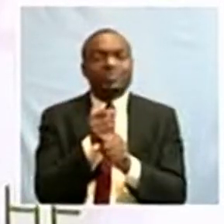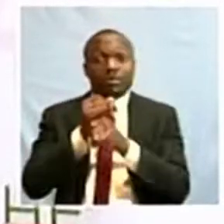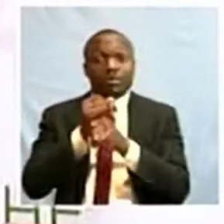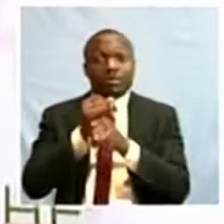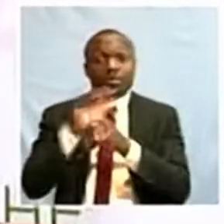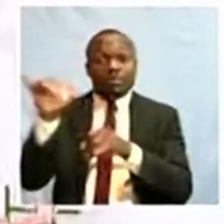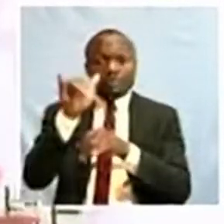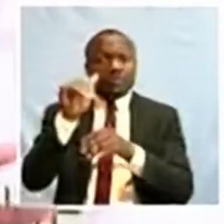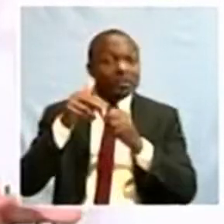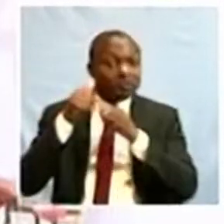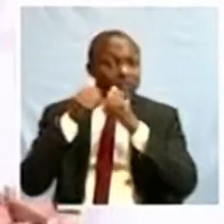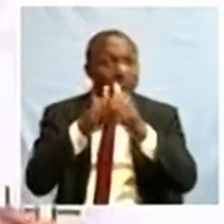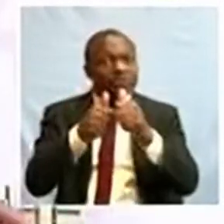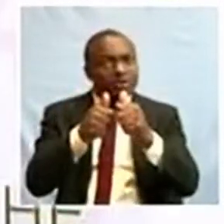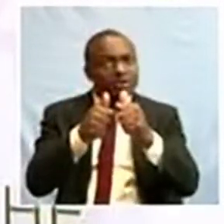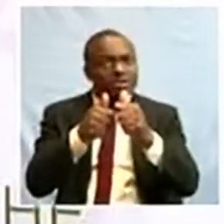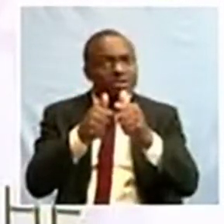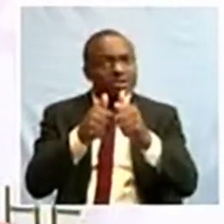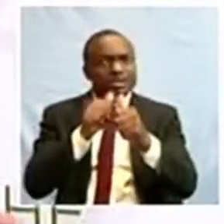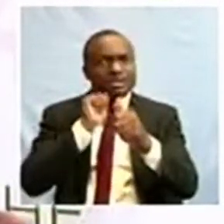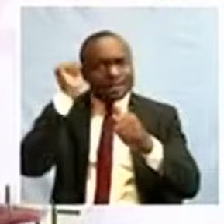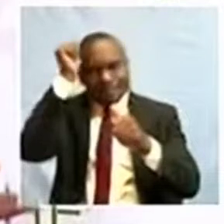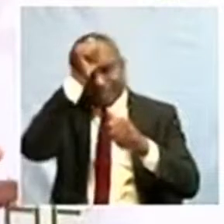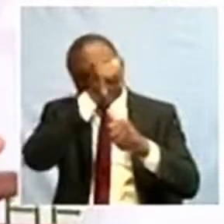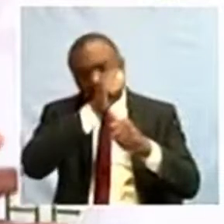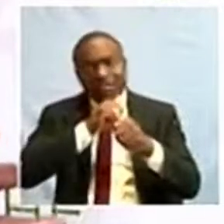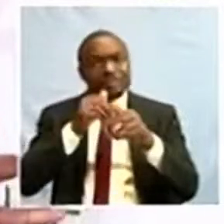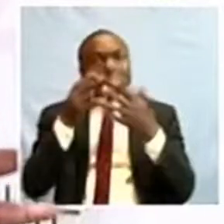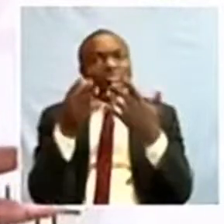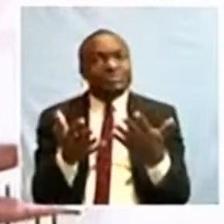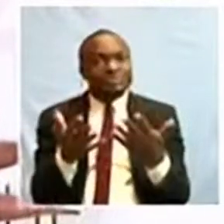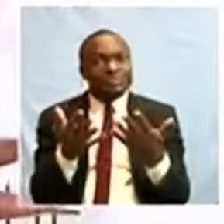on the region, based on the continent, because